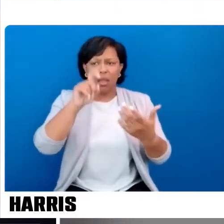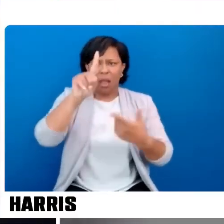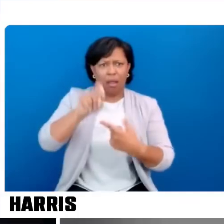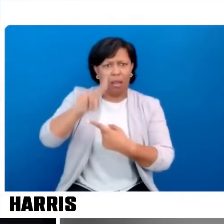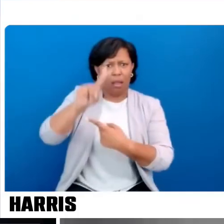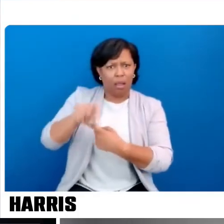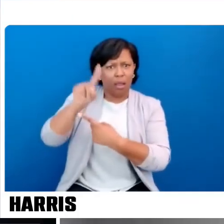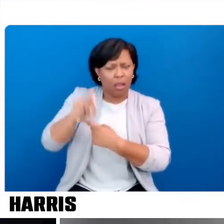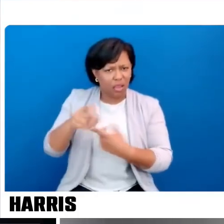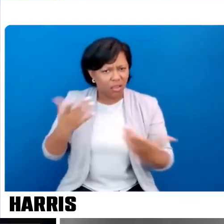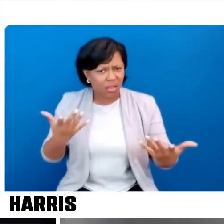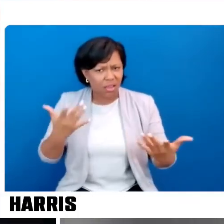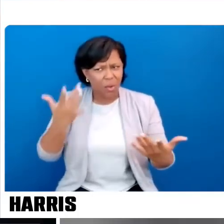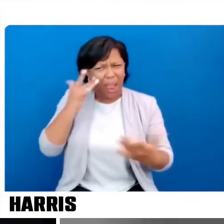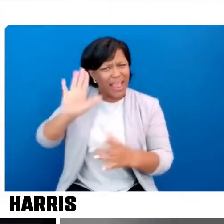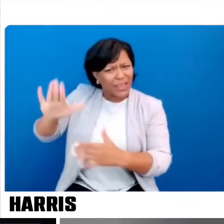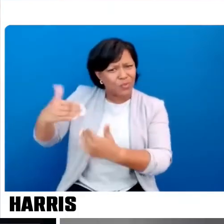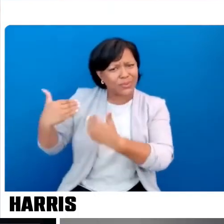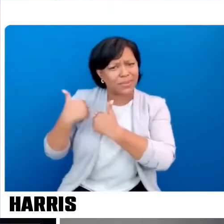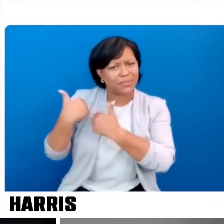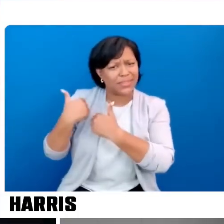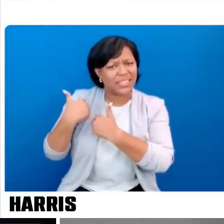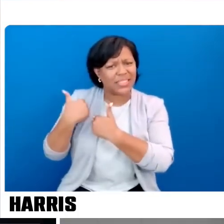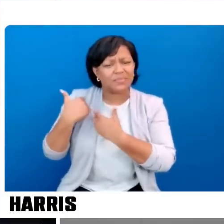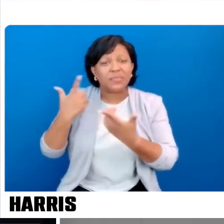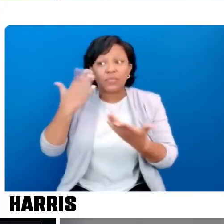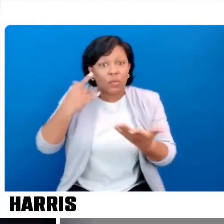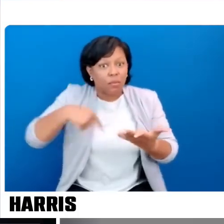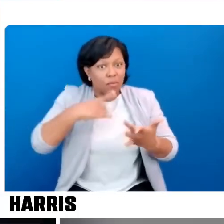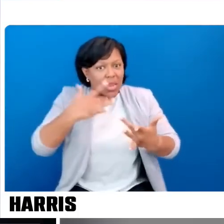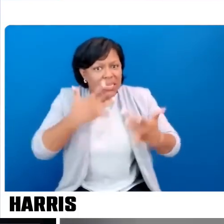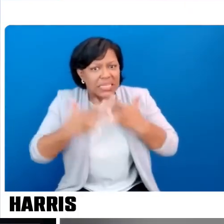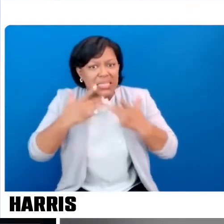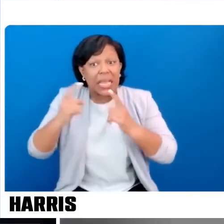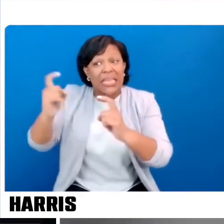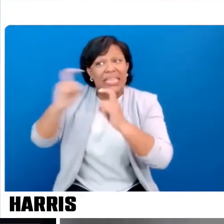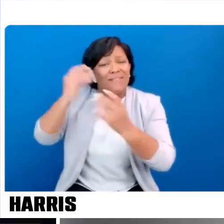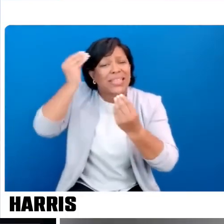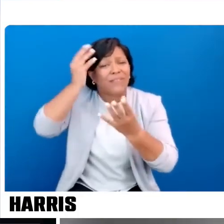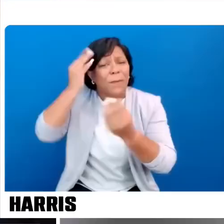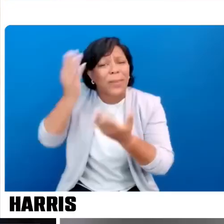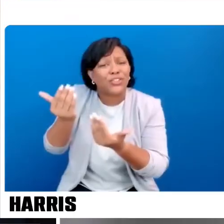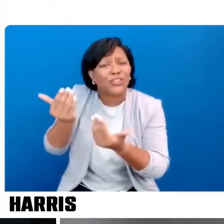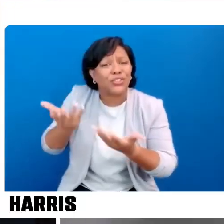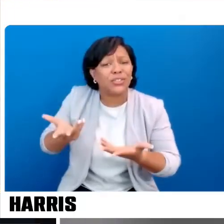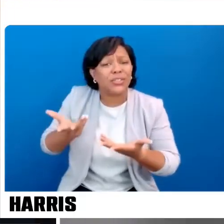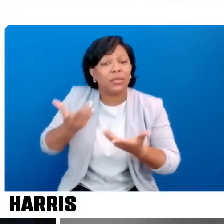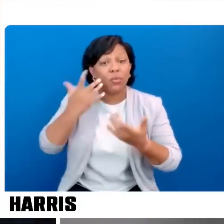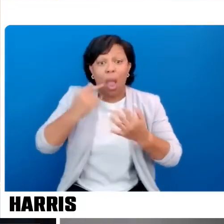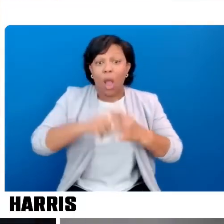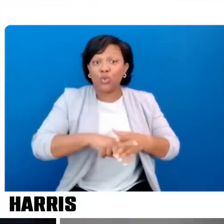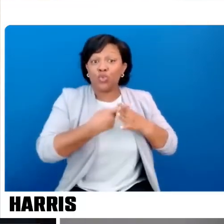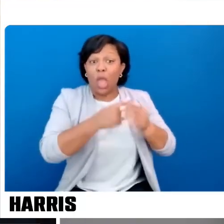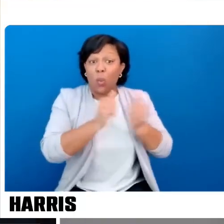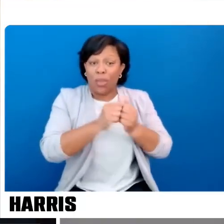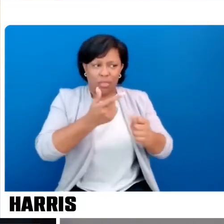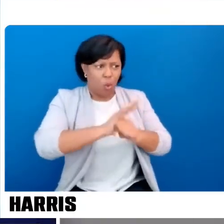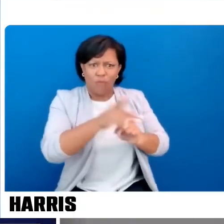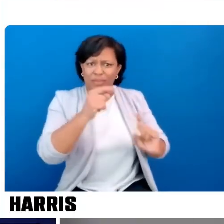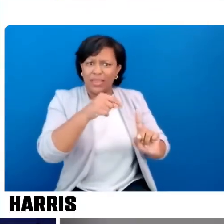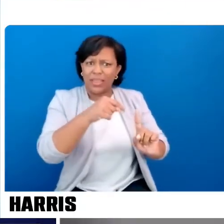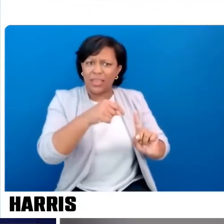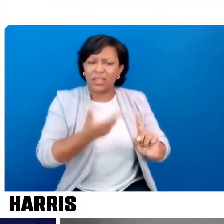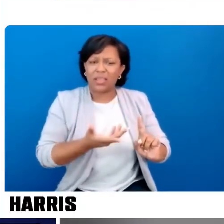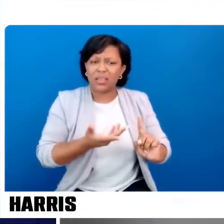for lacking and not giving us transparency about the origins of COVID. President Trump, I'll let you respond. First of all, they bought their chips